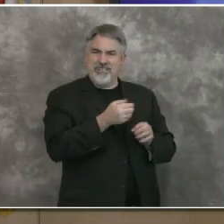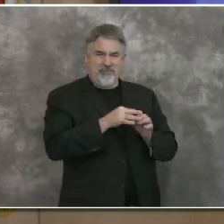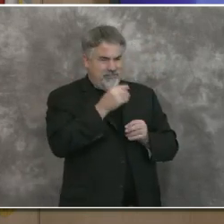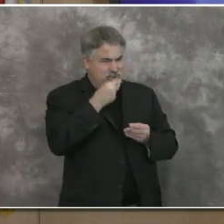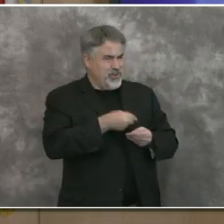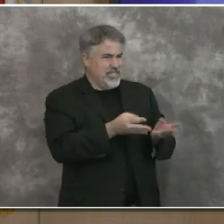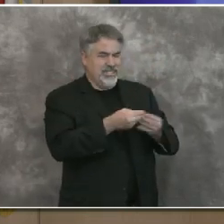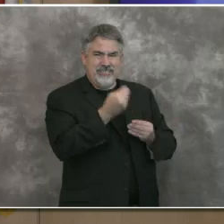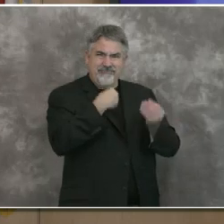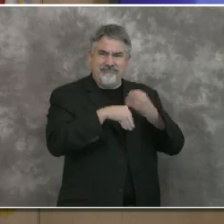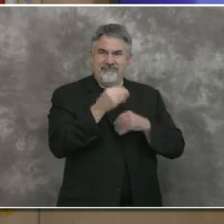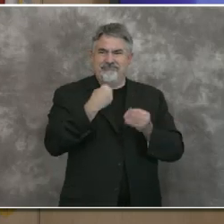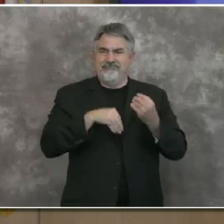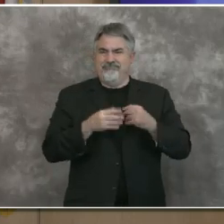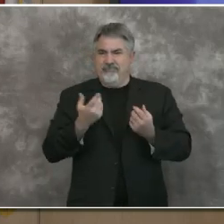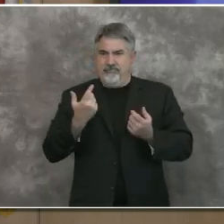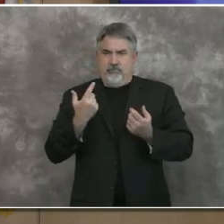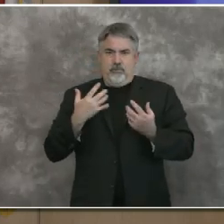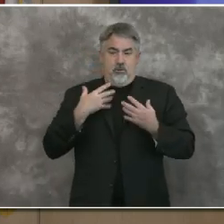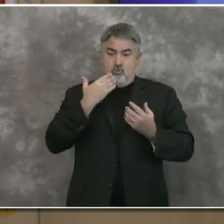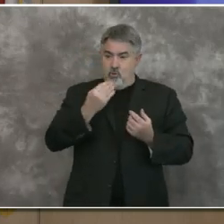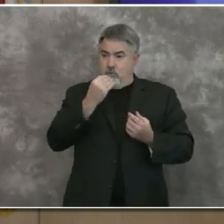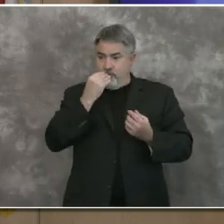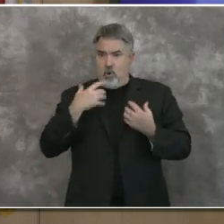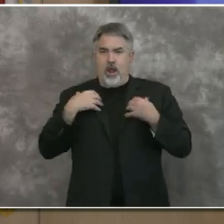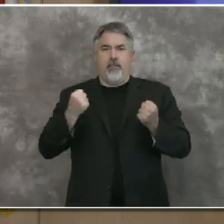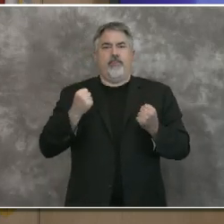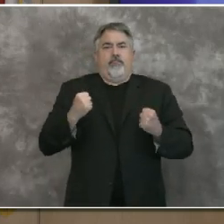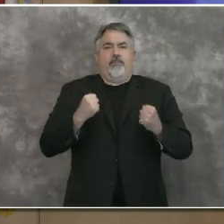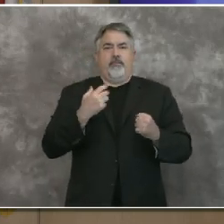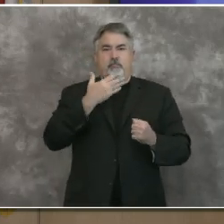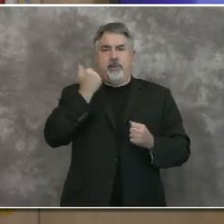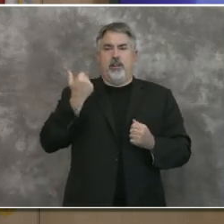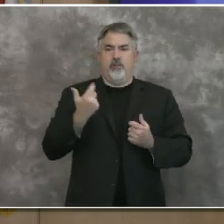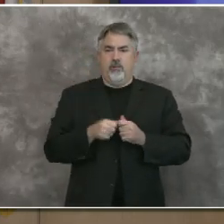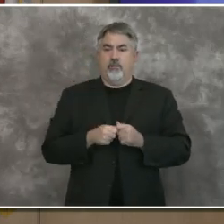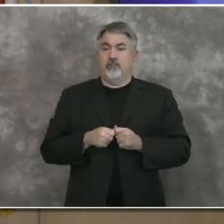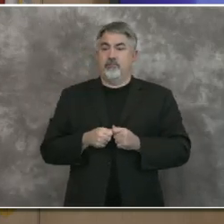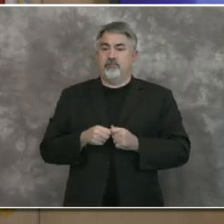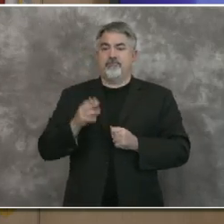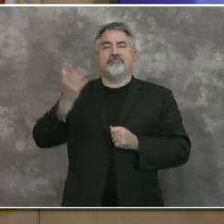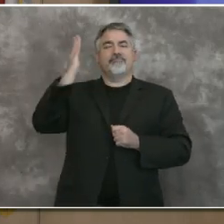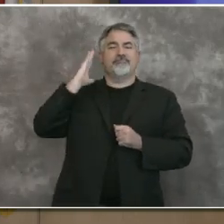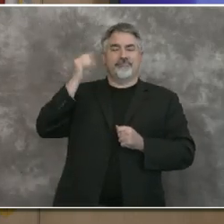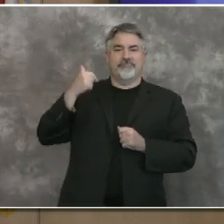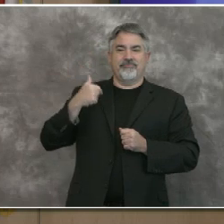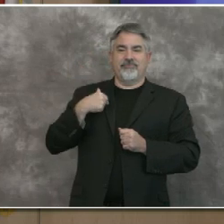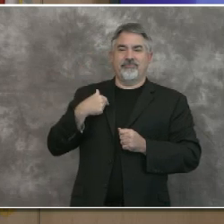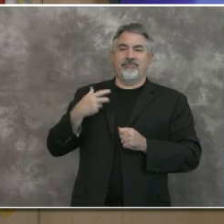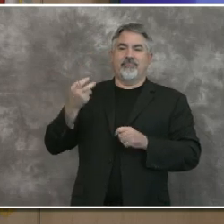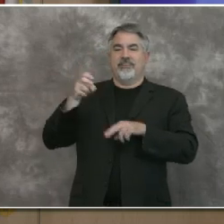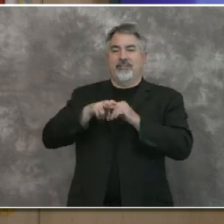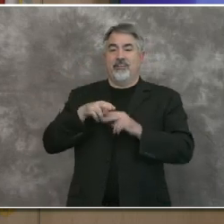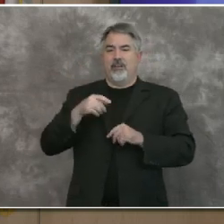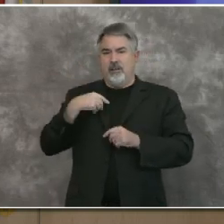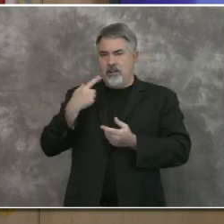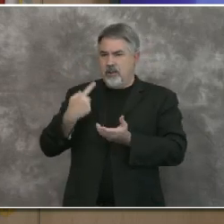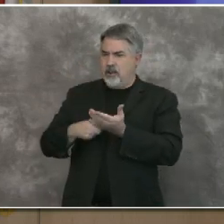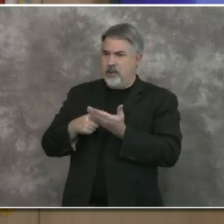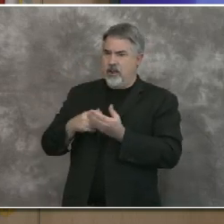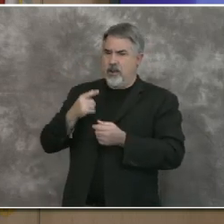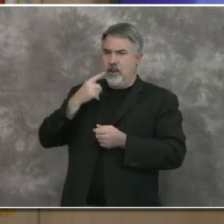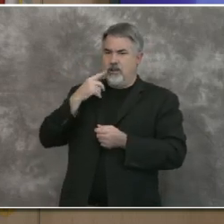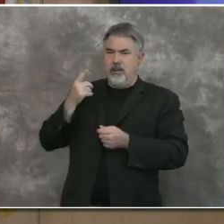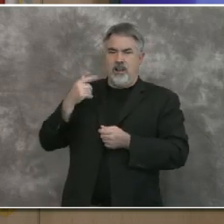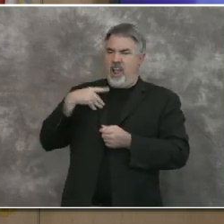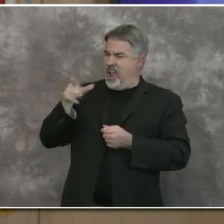overall health. A number of years ago, I sat on a plane next to a longevity expert who studied people who lived into their hundreds, and I said, well, what is the